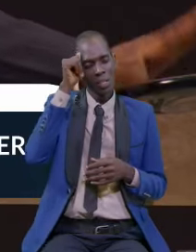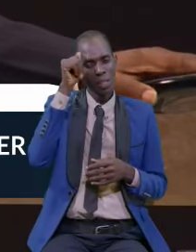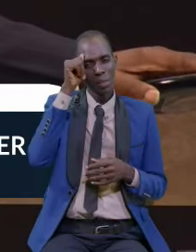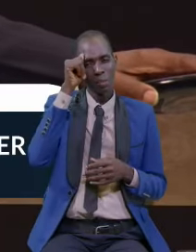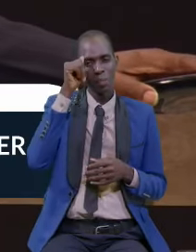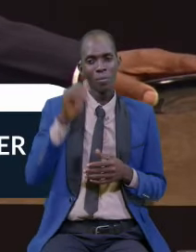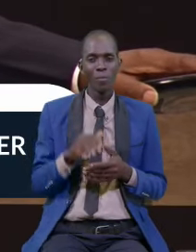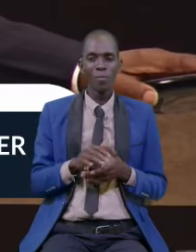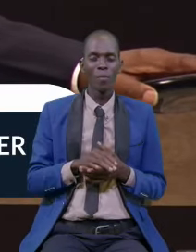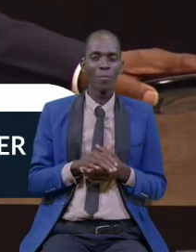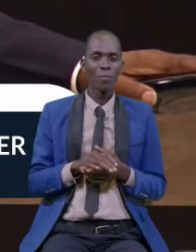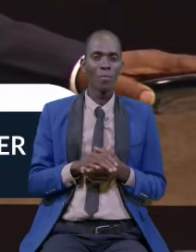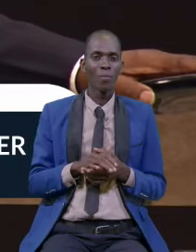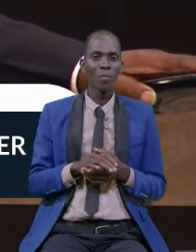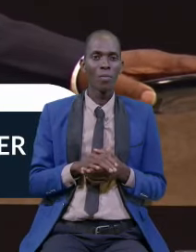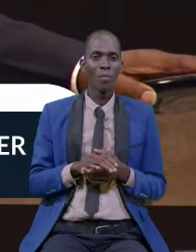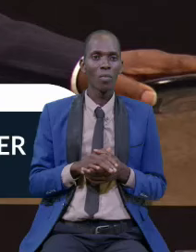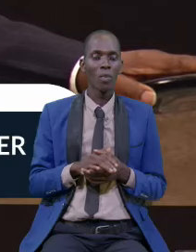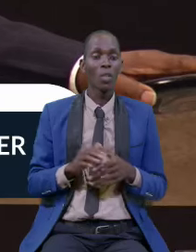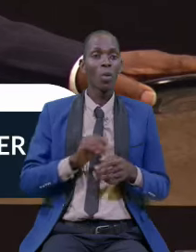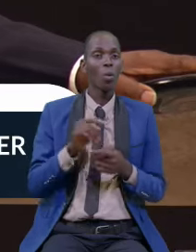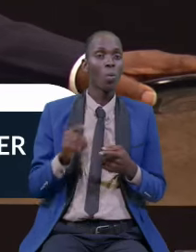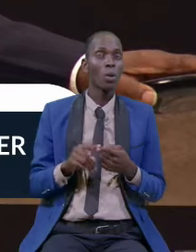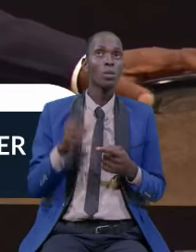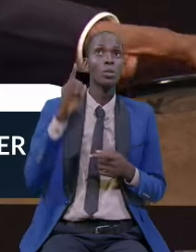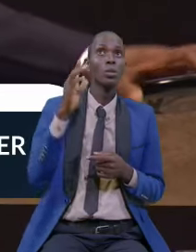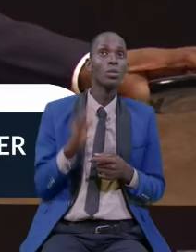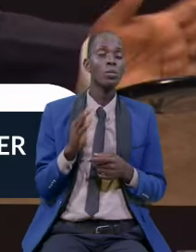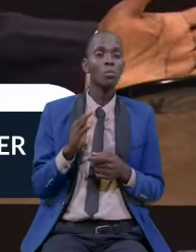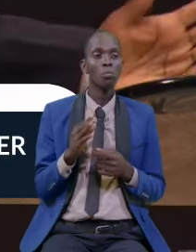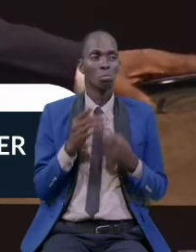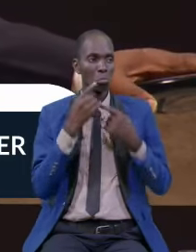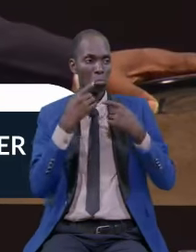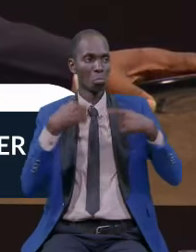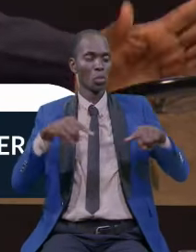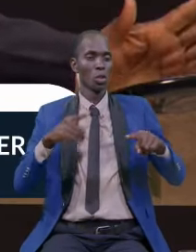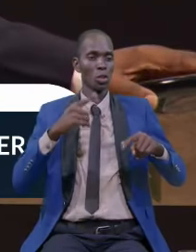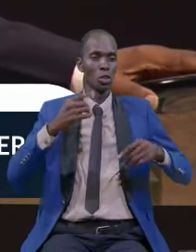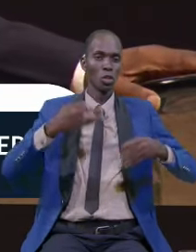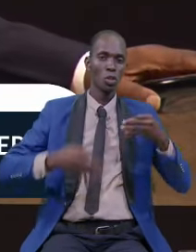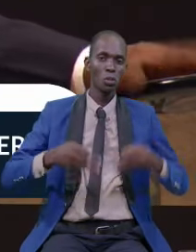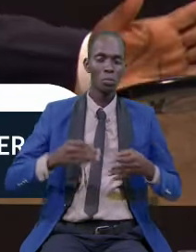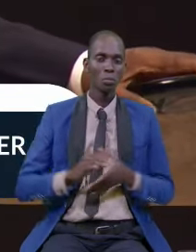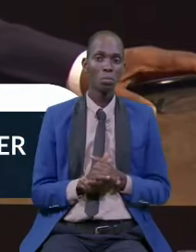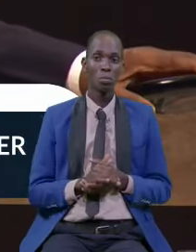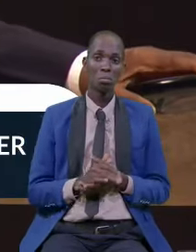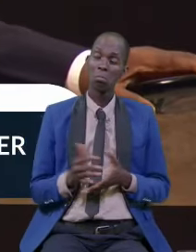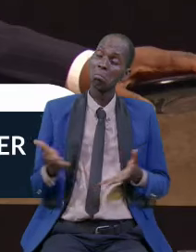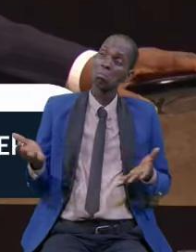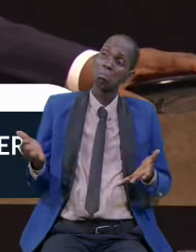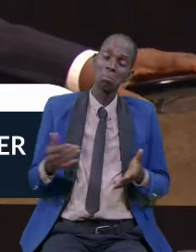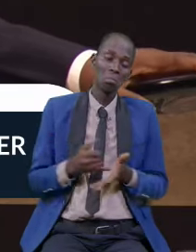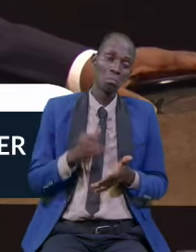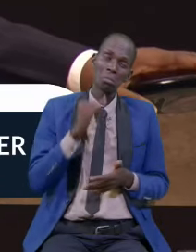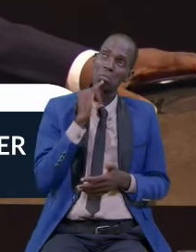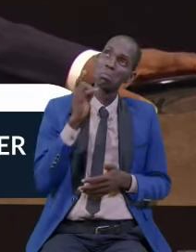his conscience. Even when God pronounced the judgment, is God, he said that,